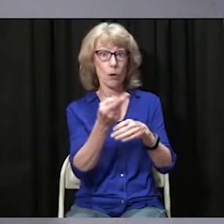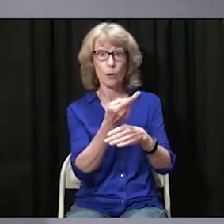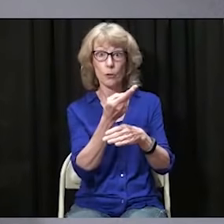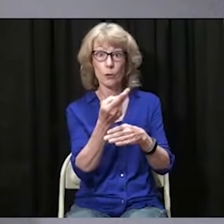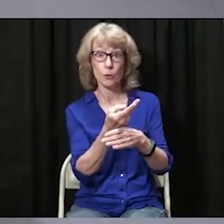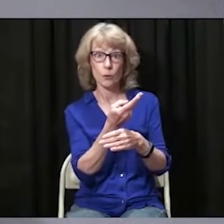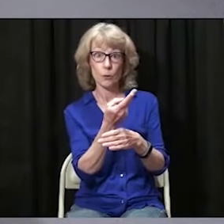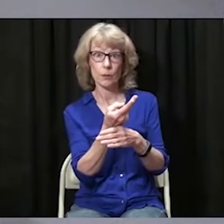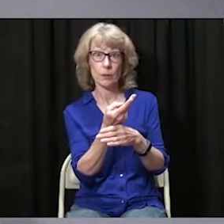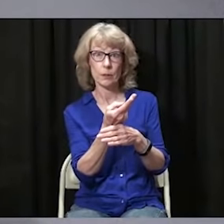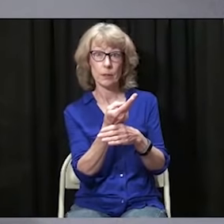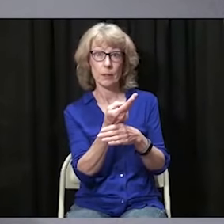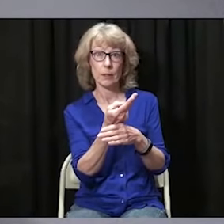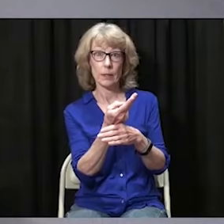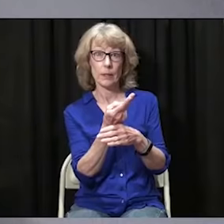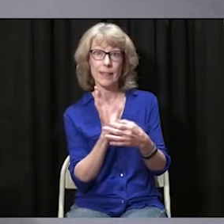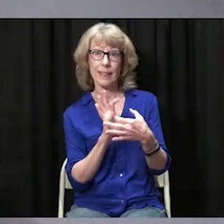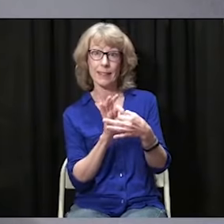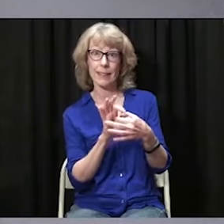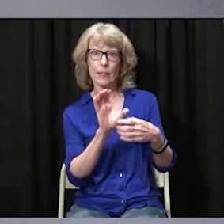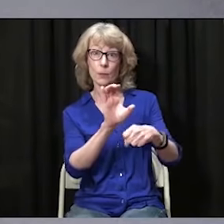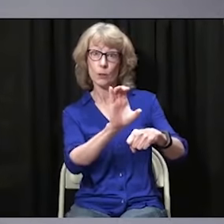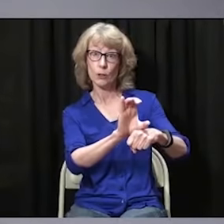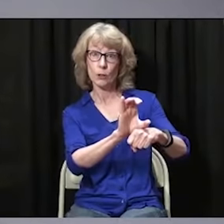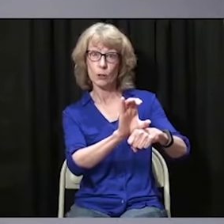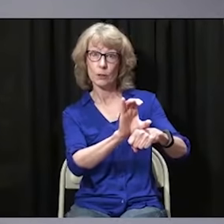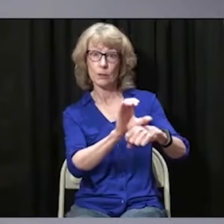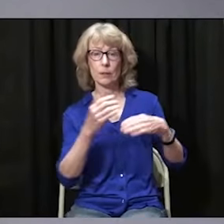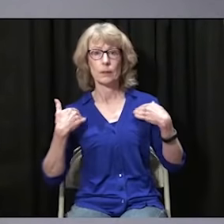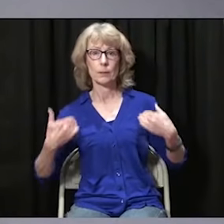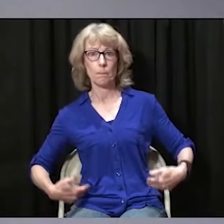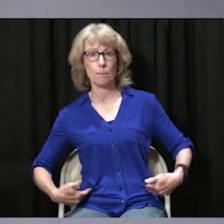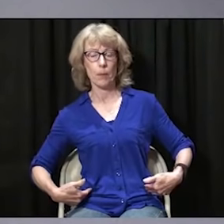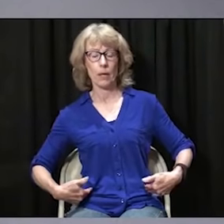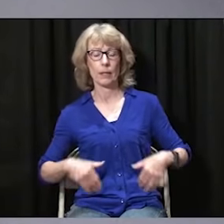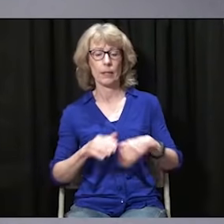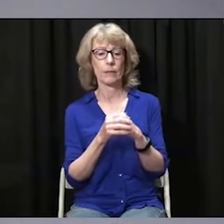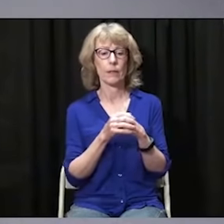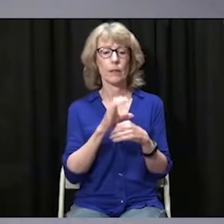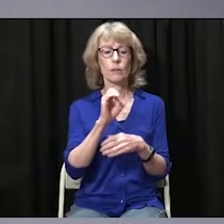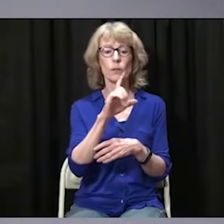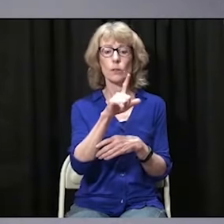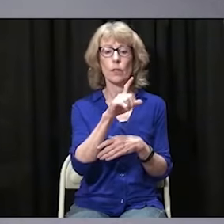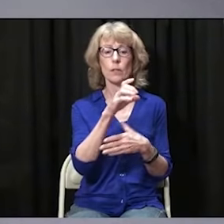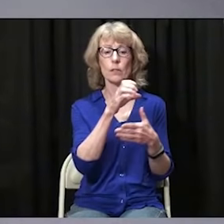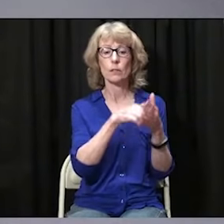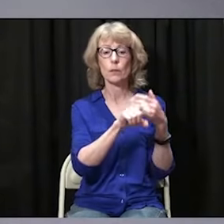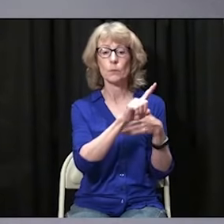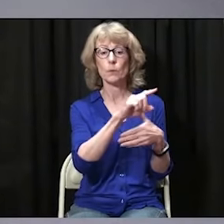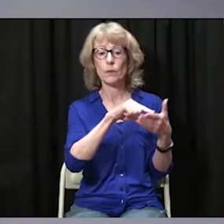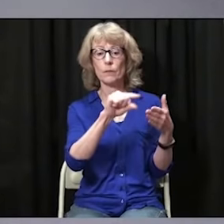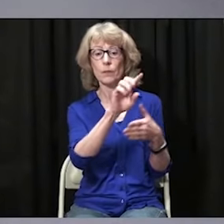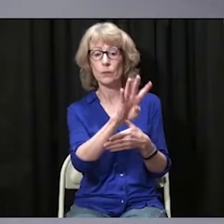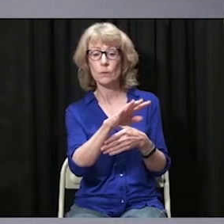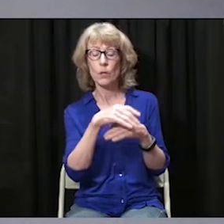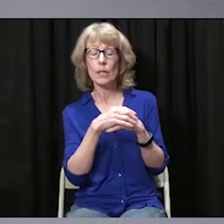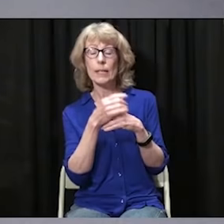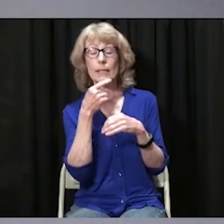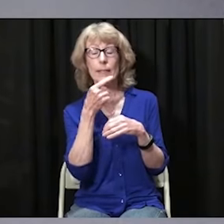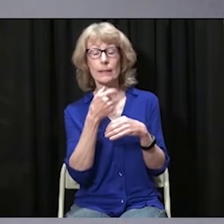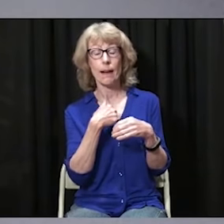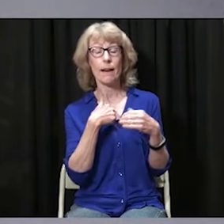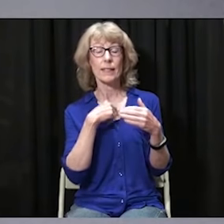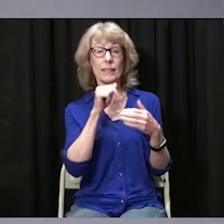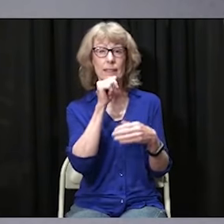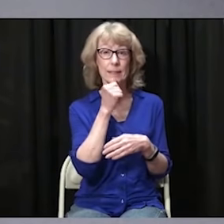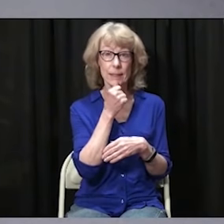is all over the New Testament. So for example, Colossians 1:24, Paul says this, I suffer for the sake of the body, which is his